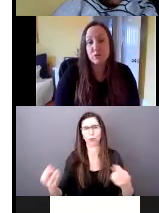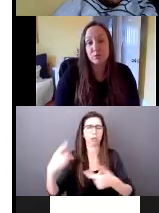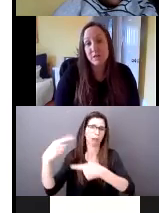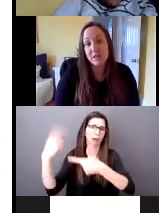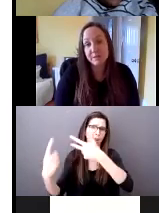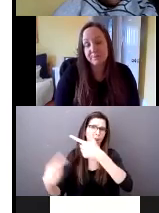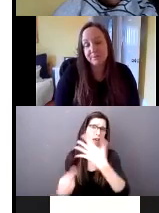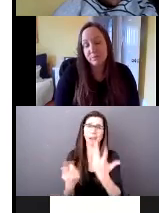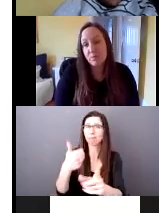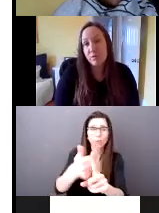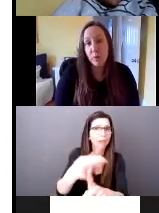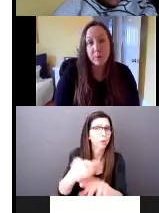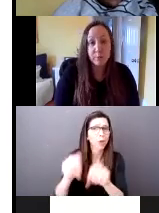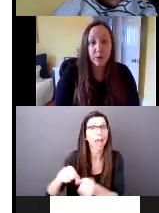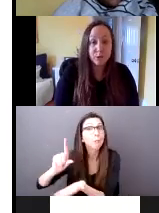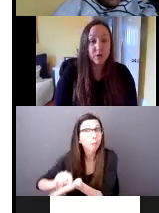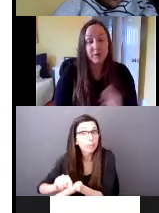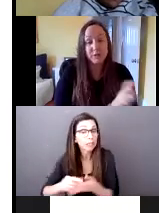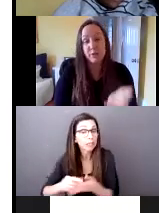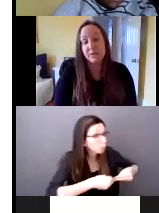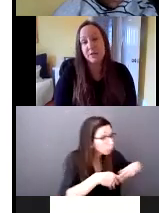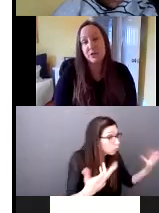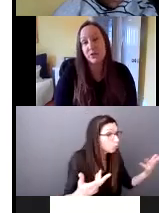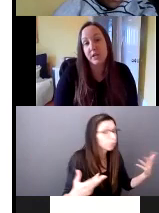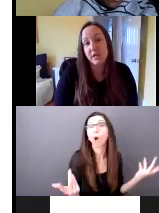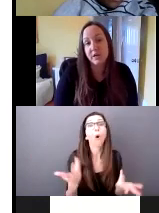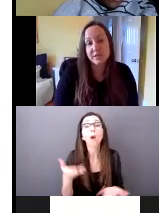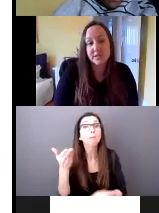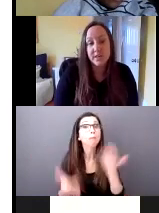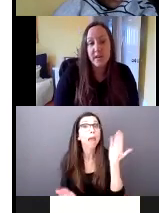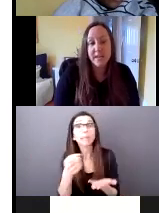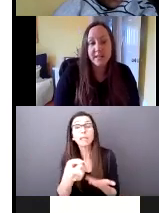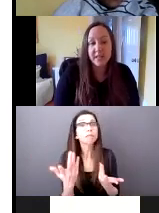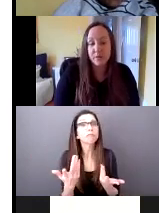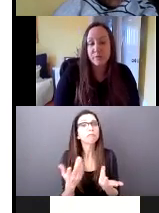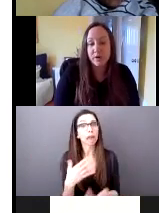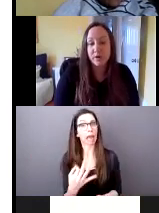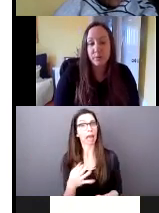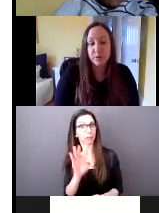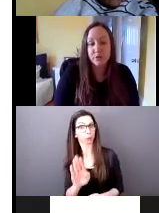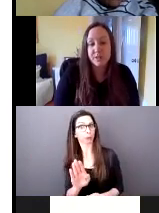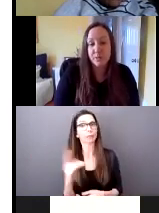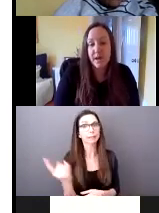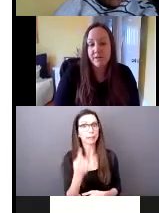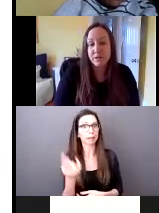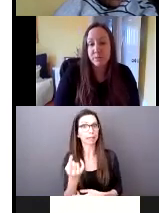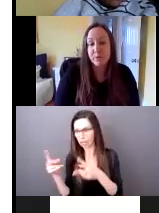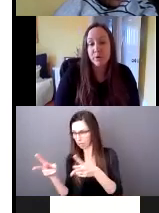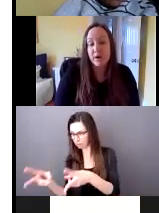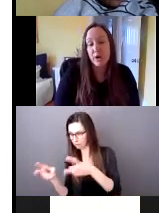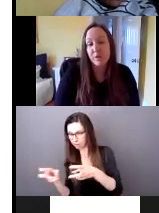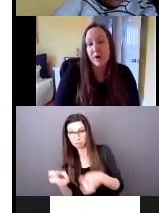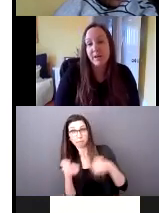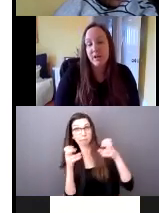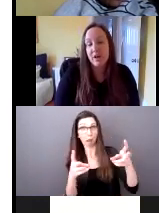through social media, if you want to put a poster up, much like what's on the screen here, this is an example of one of the posters that we have to promote